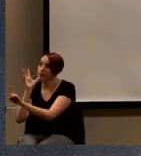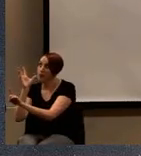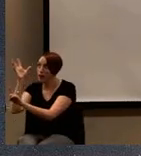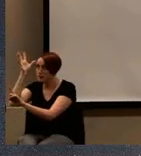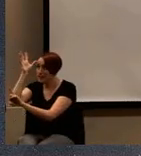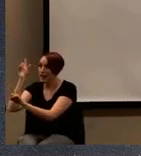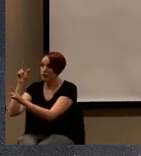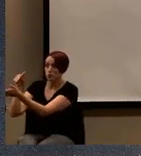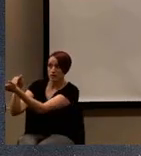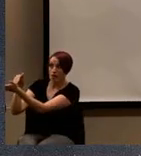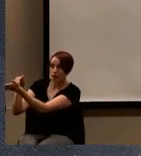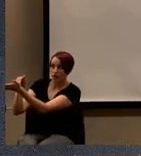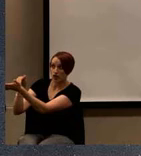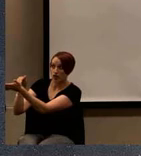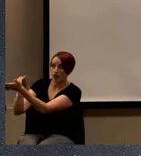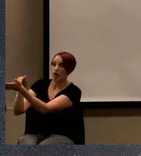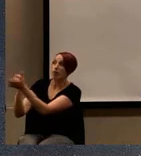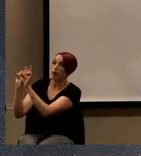was,